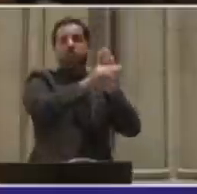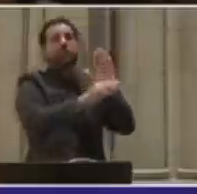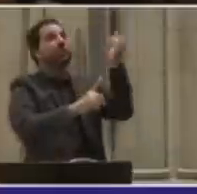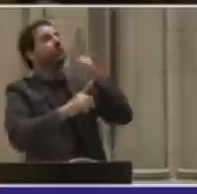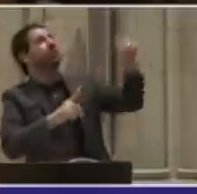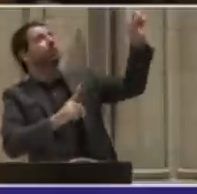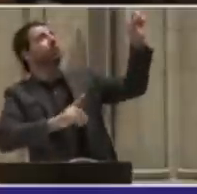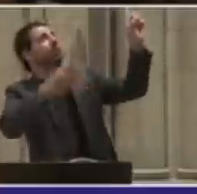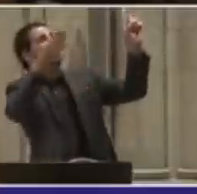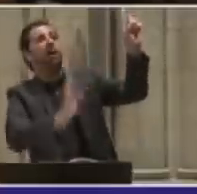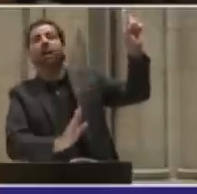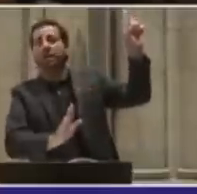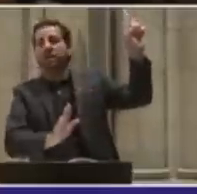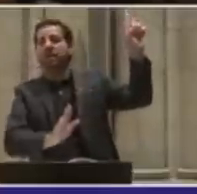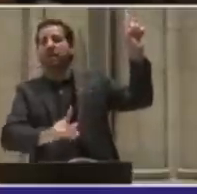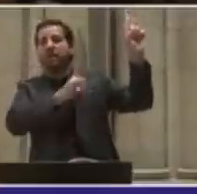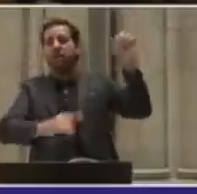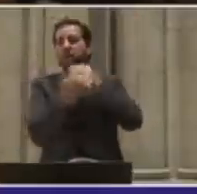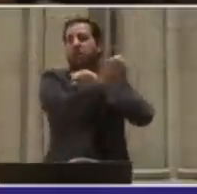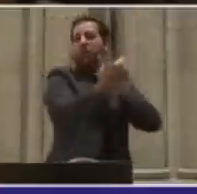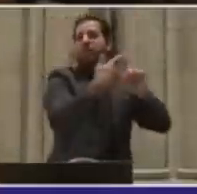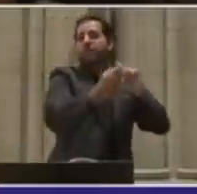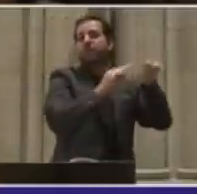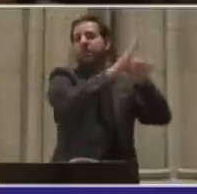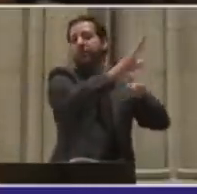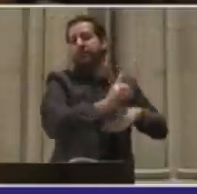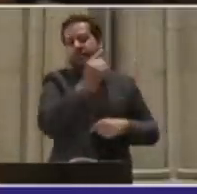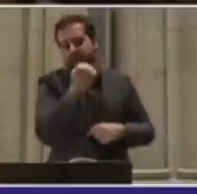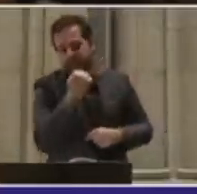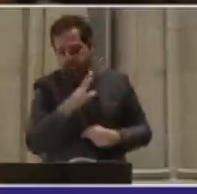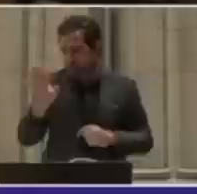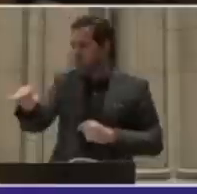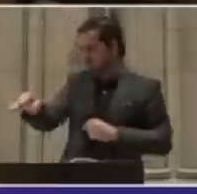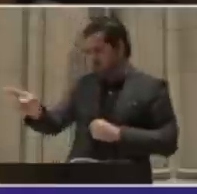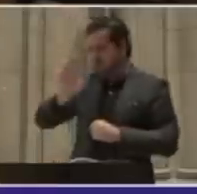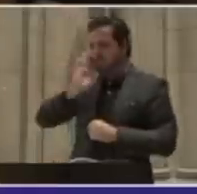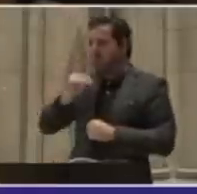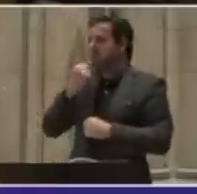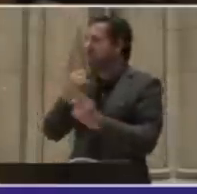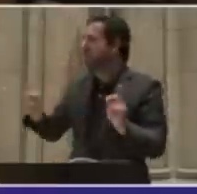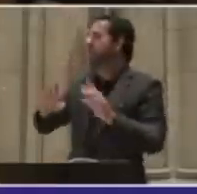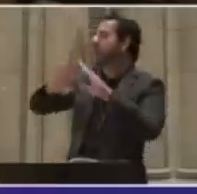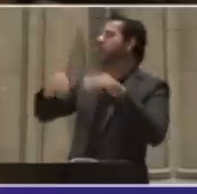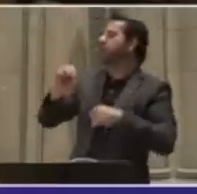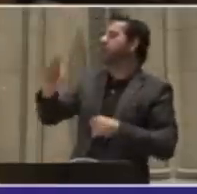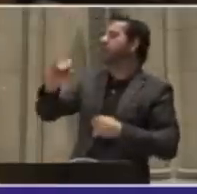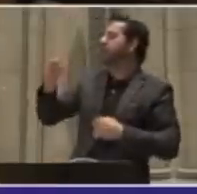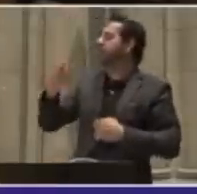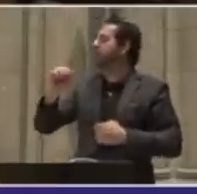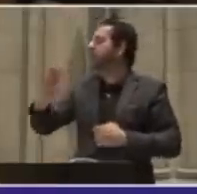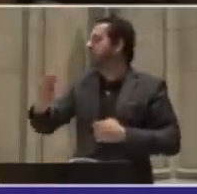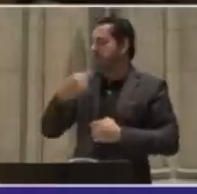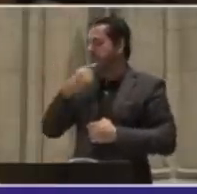to God. The Lord called to him from the mountain, saying, "Thus you shall say to the house of Jacob and tell